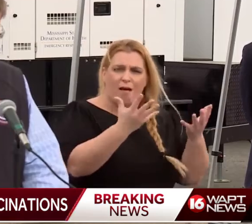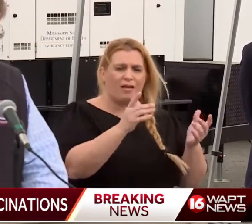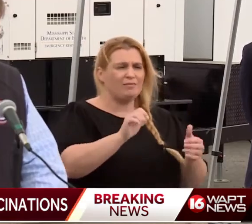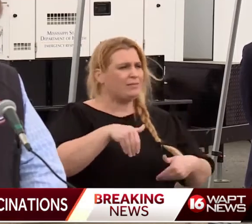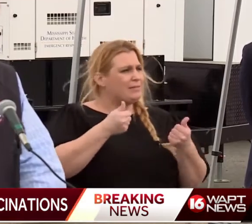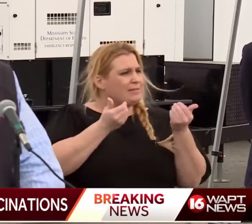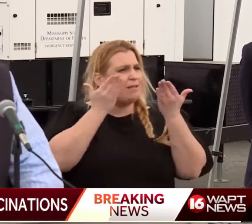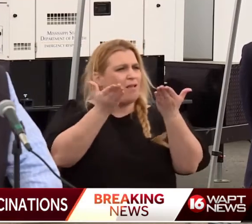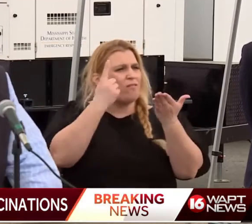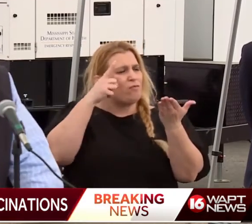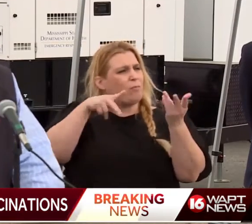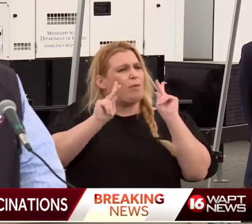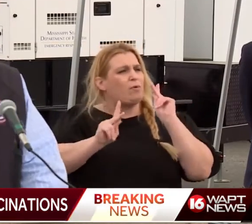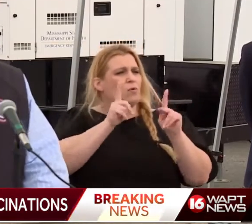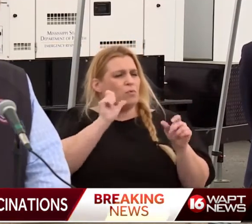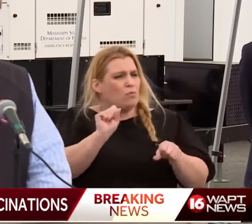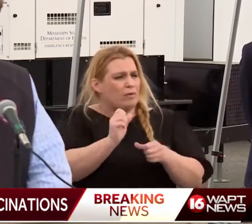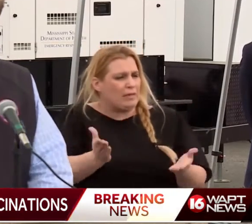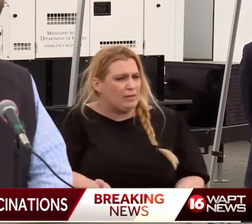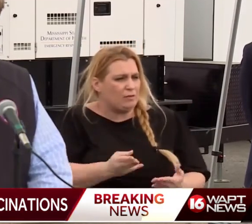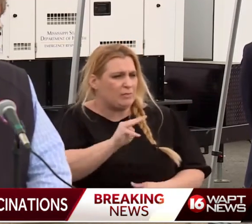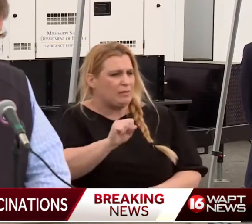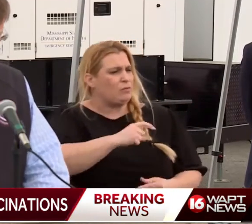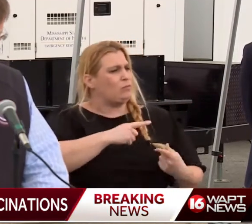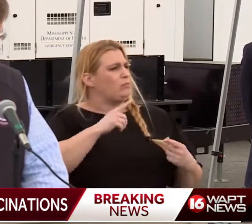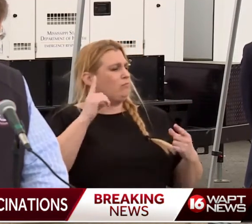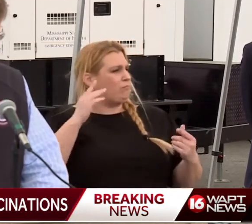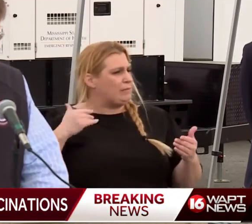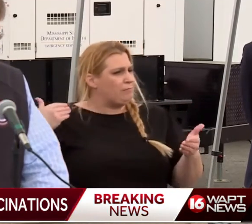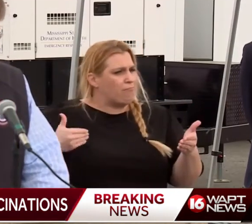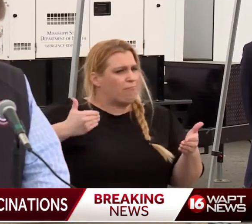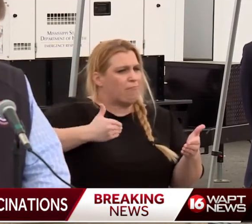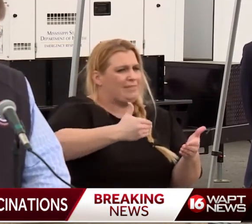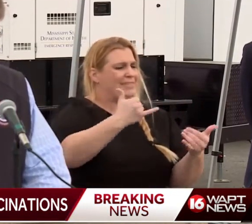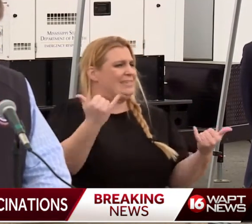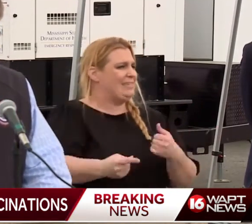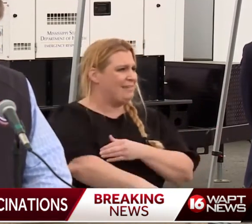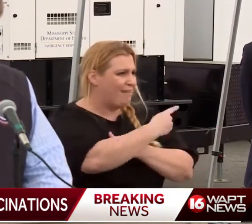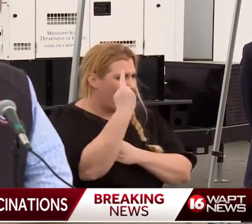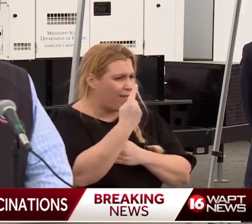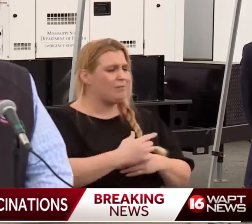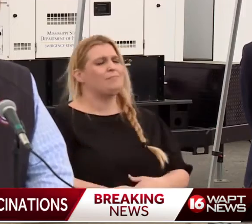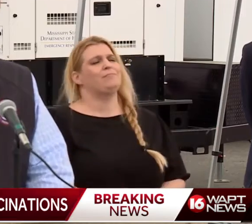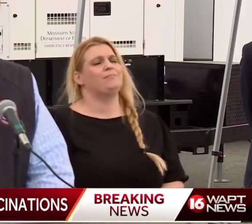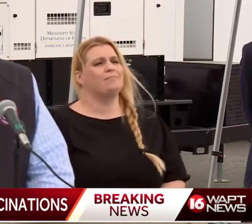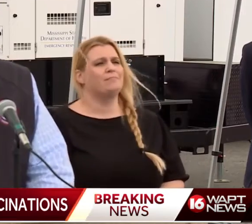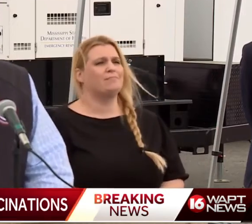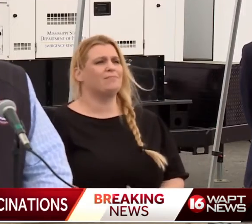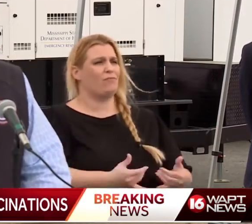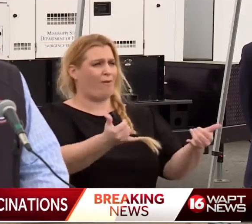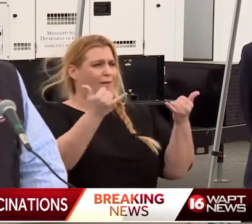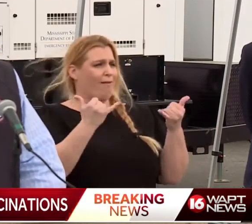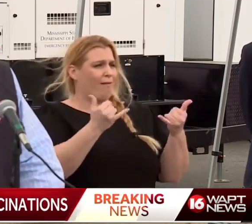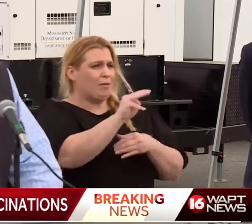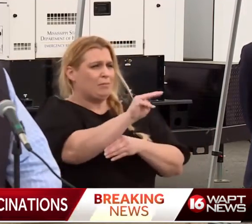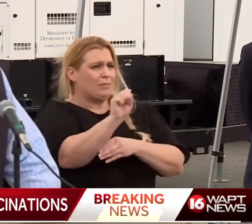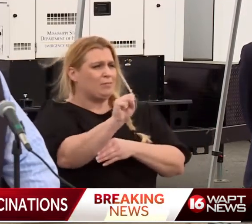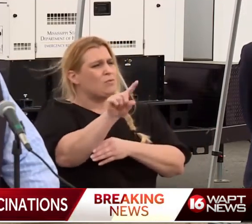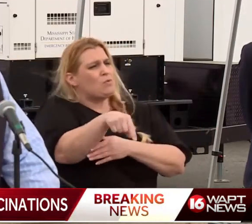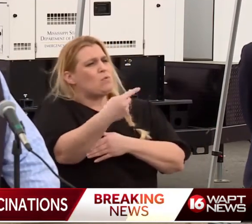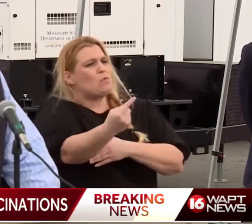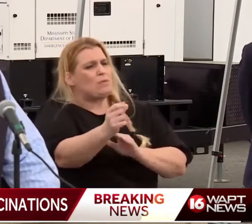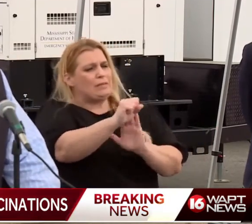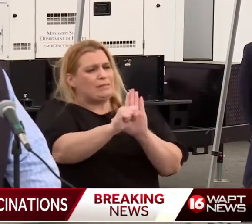from many of our fellow Mississippians to get to where we are now. Right now, Mississippi is one of the